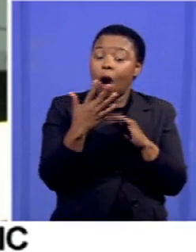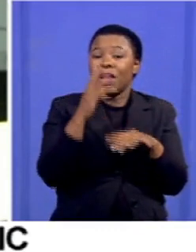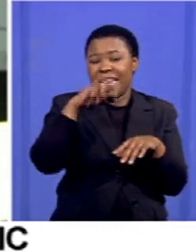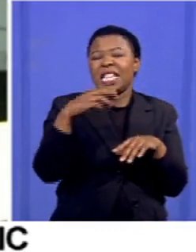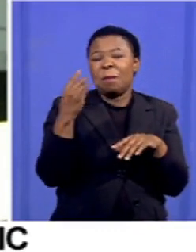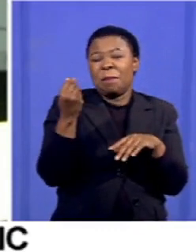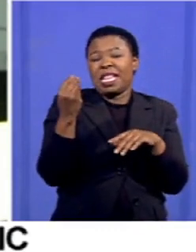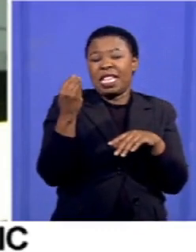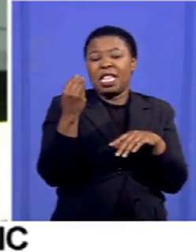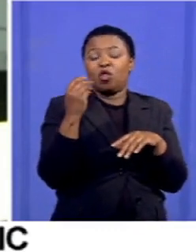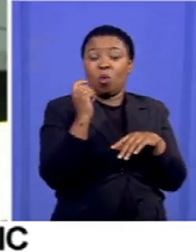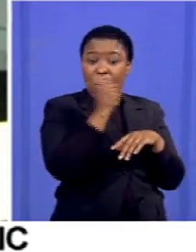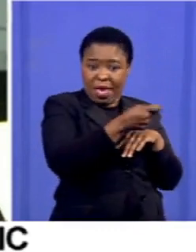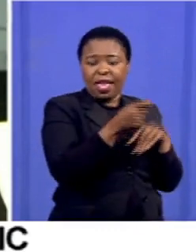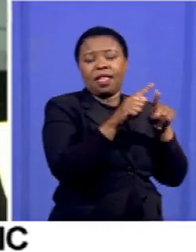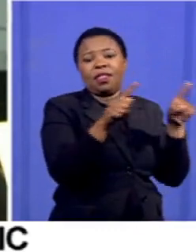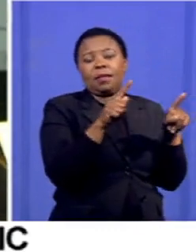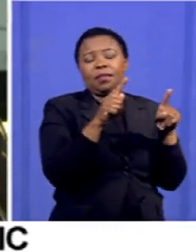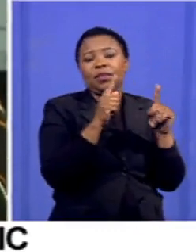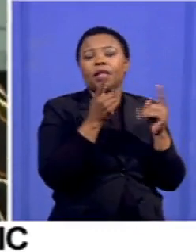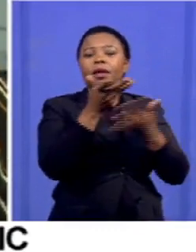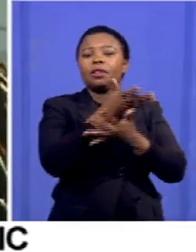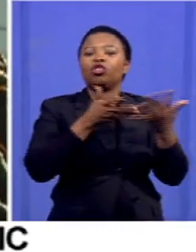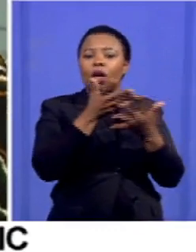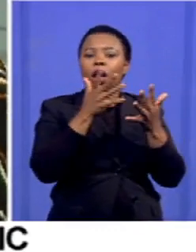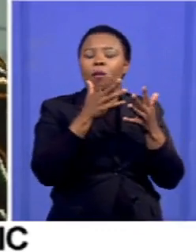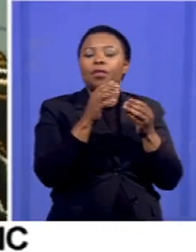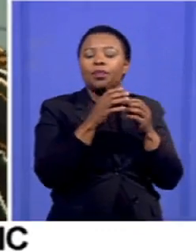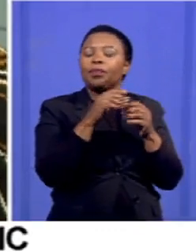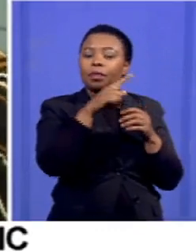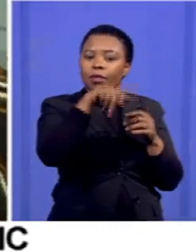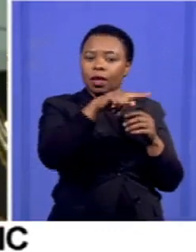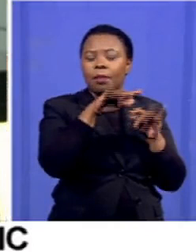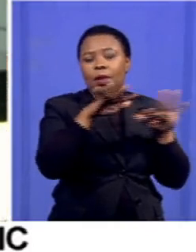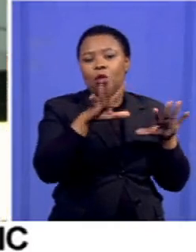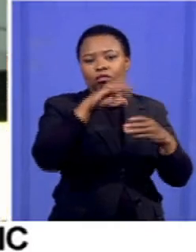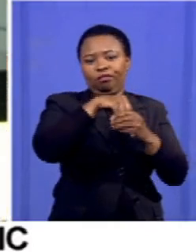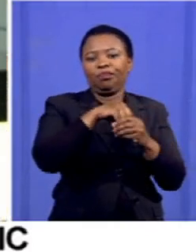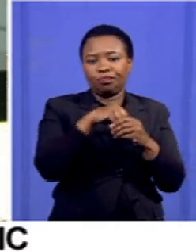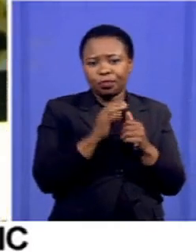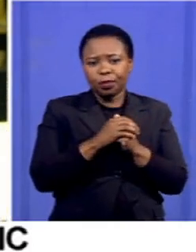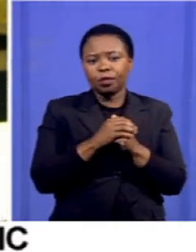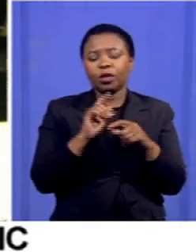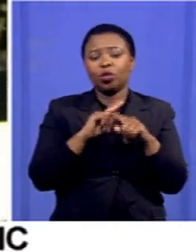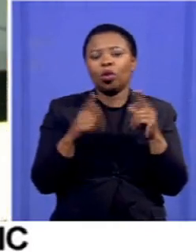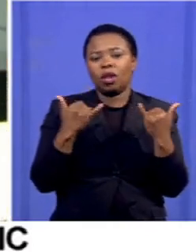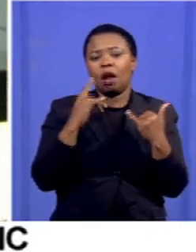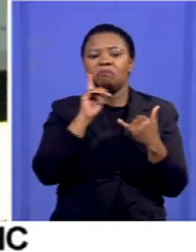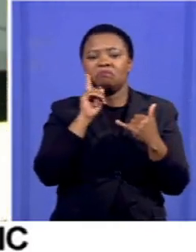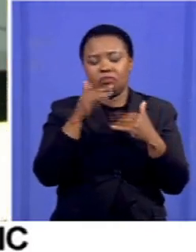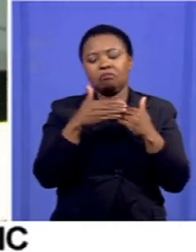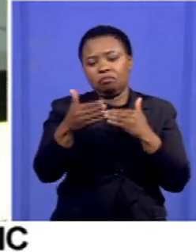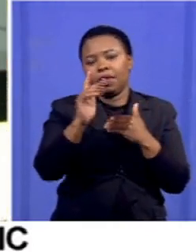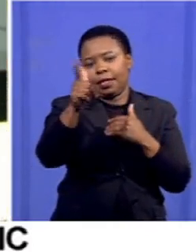it. We are set to be live on the ANC briefing soon, so perhaps you will check into that a bit